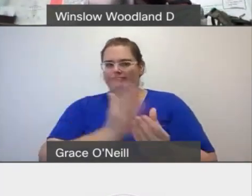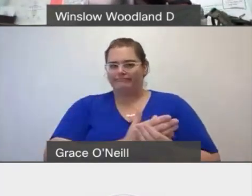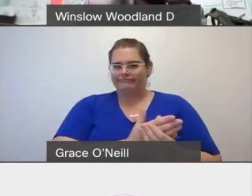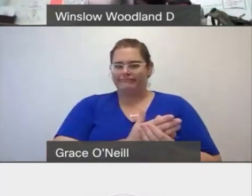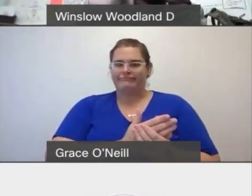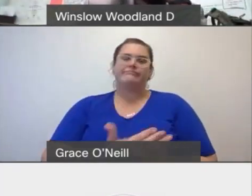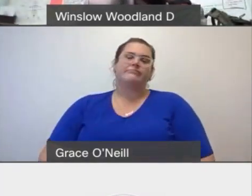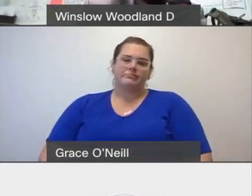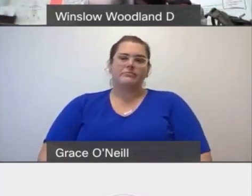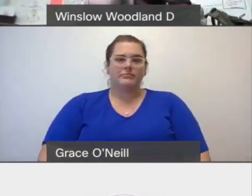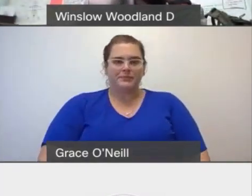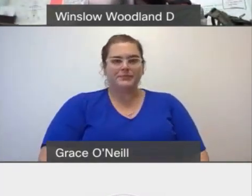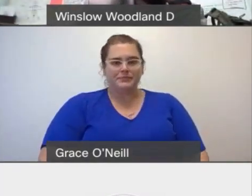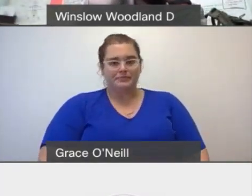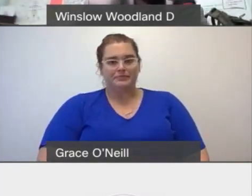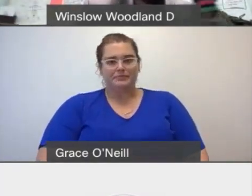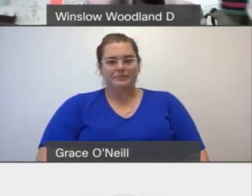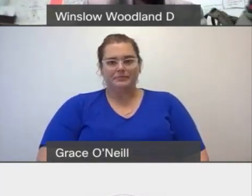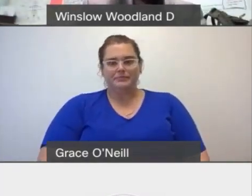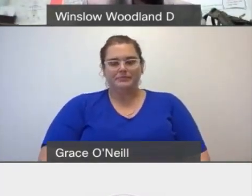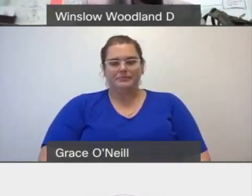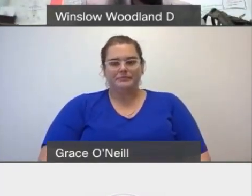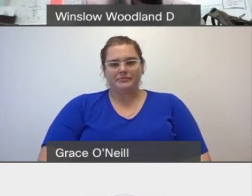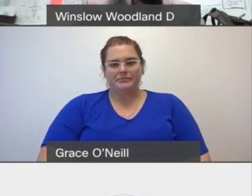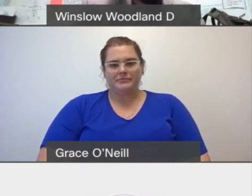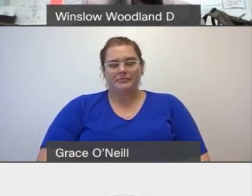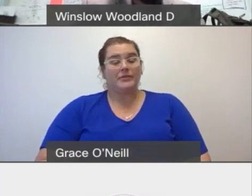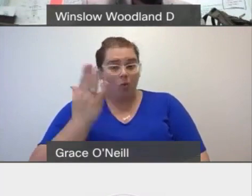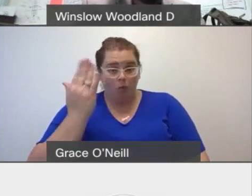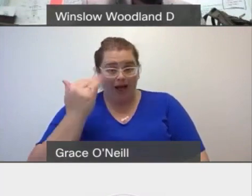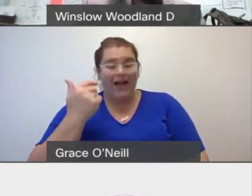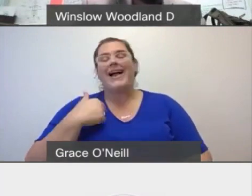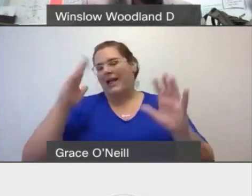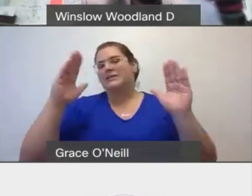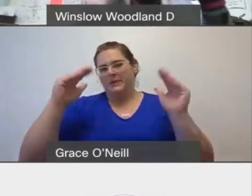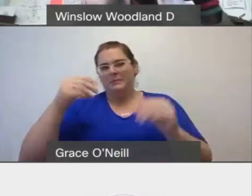request. Because I expect that is what our PCR team